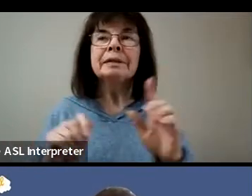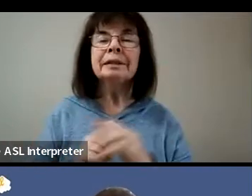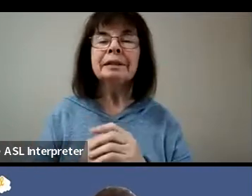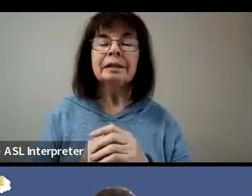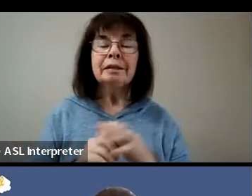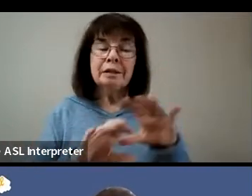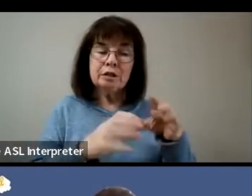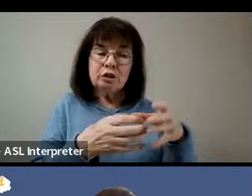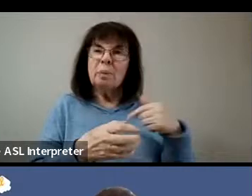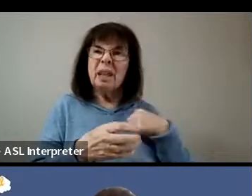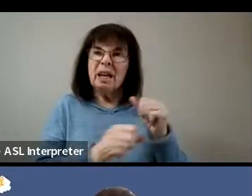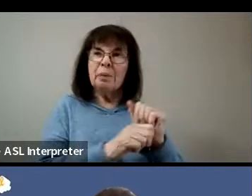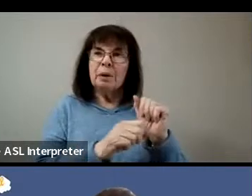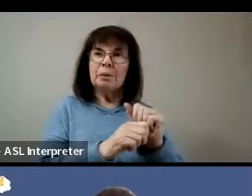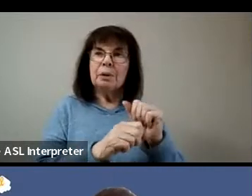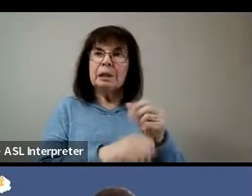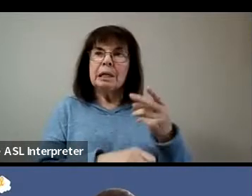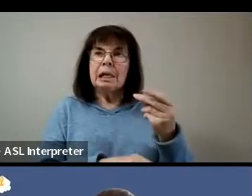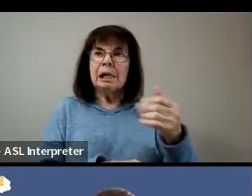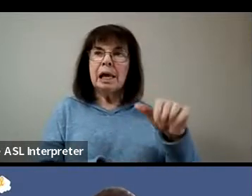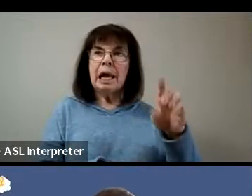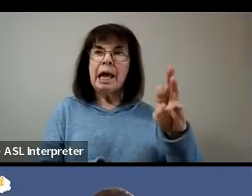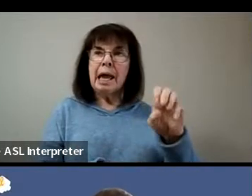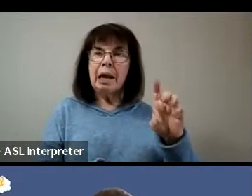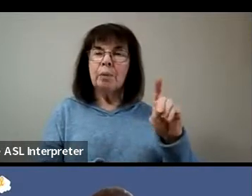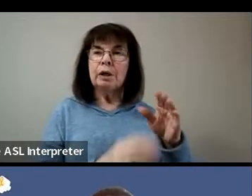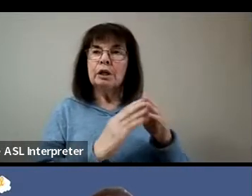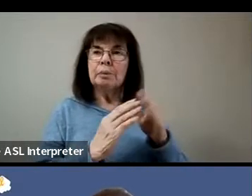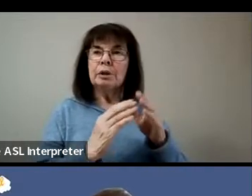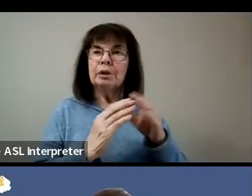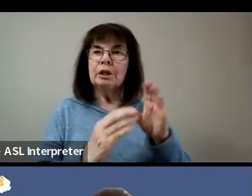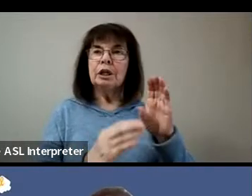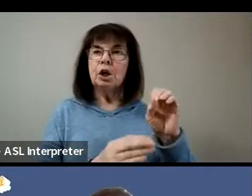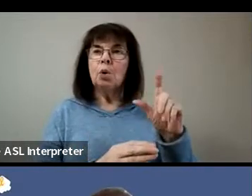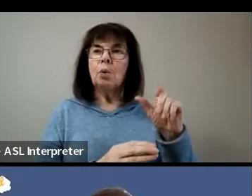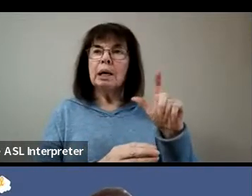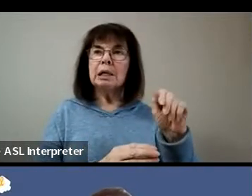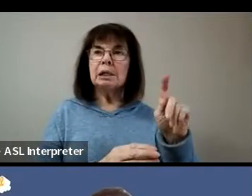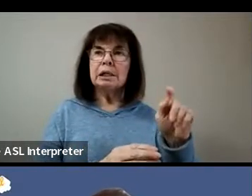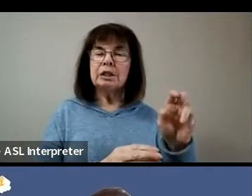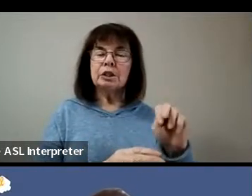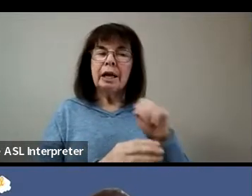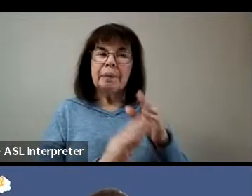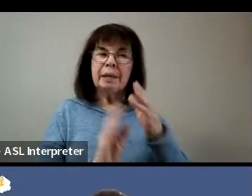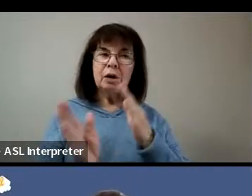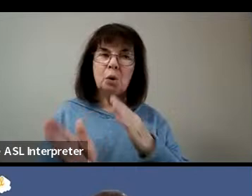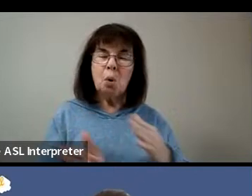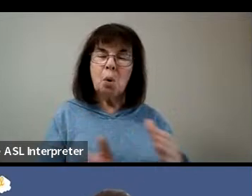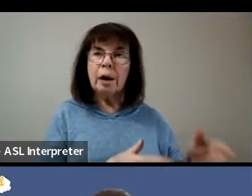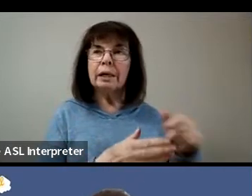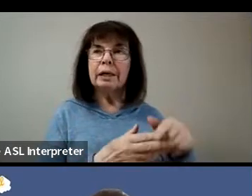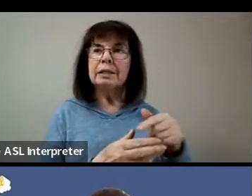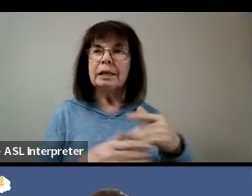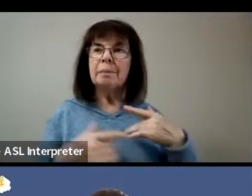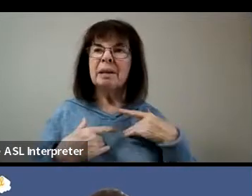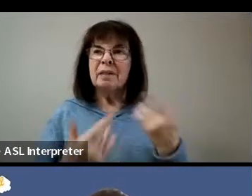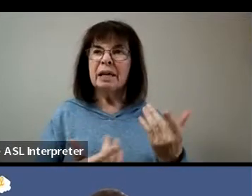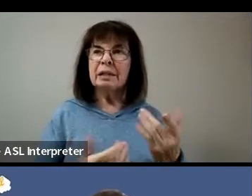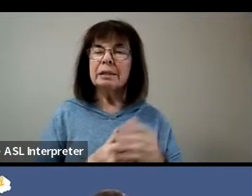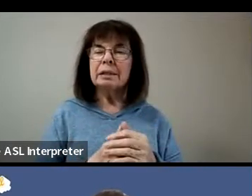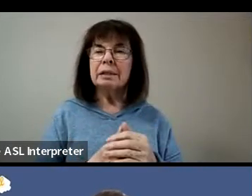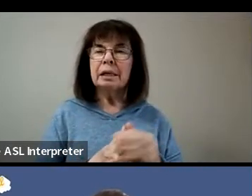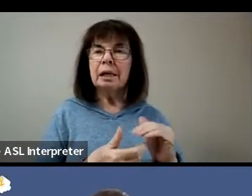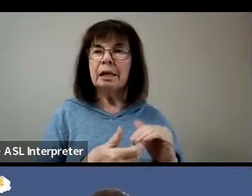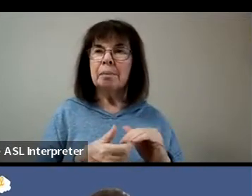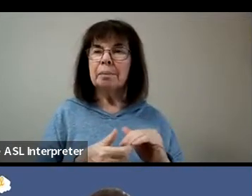that I work with, the Hayward Community Coalition. They're organized a couple of tenant events in partnership with Centro Legal